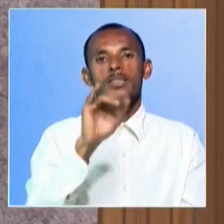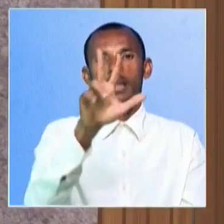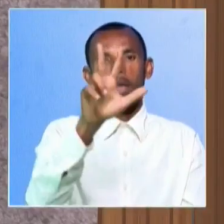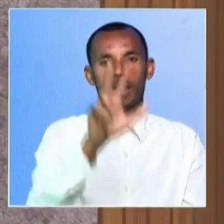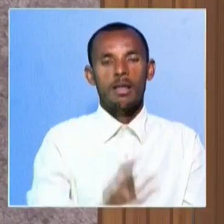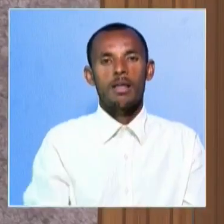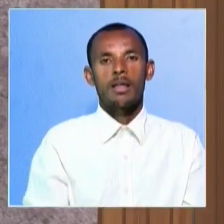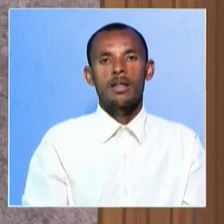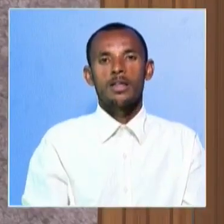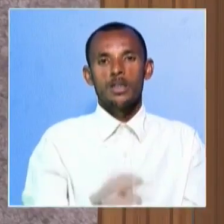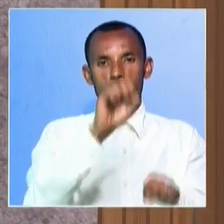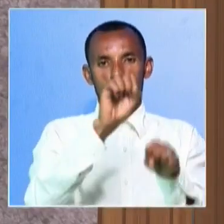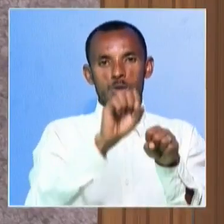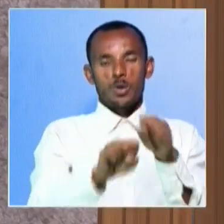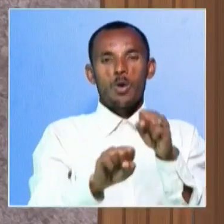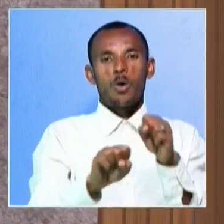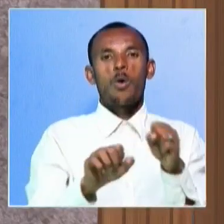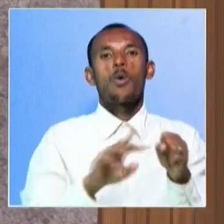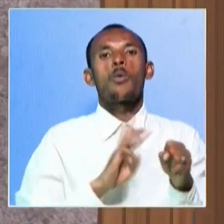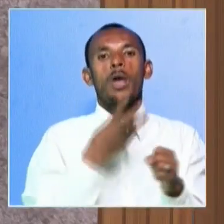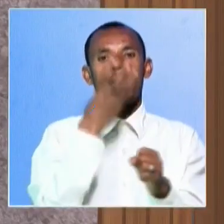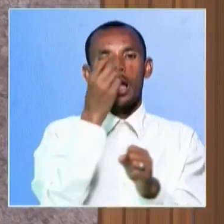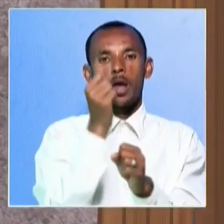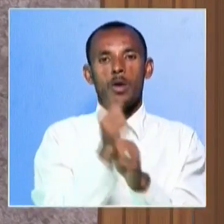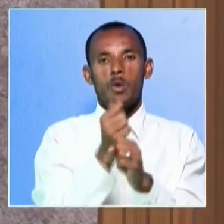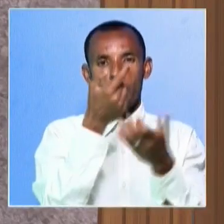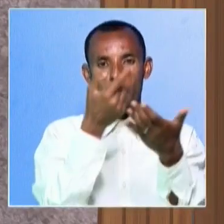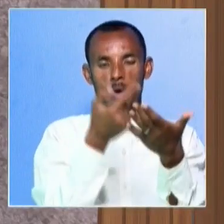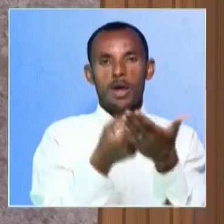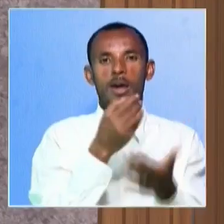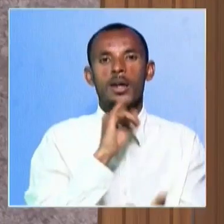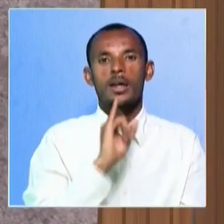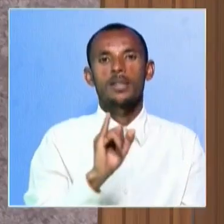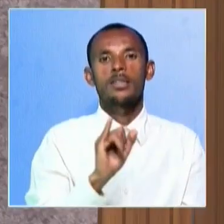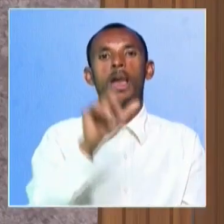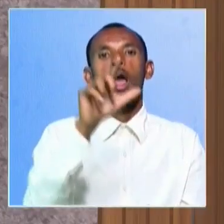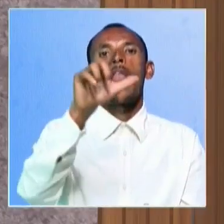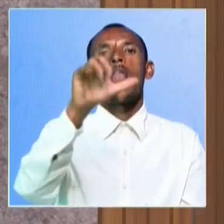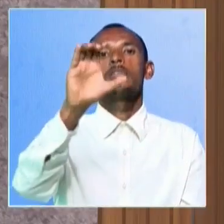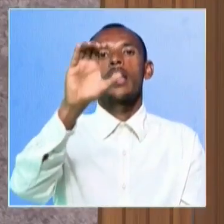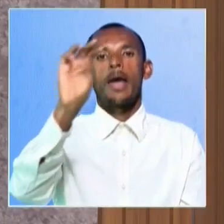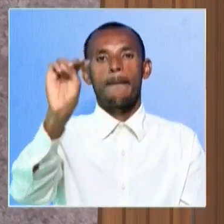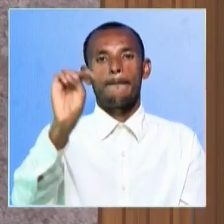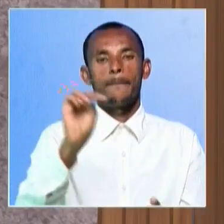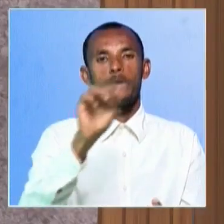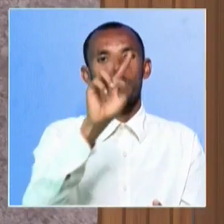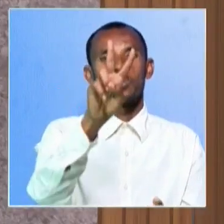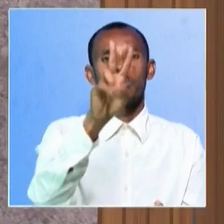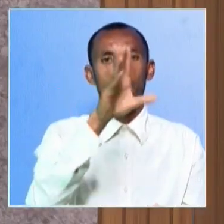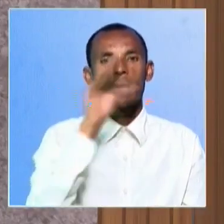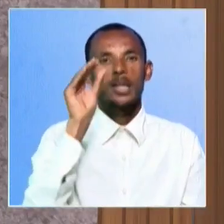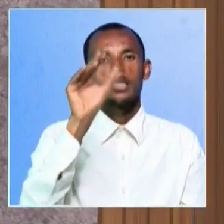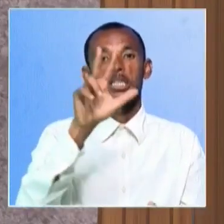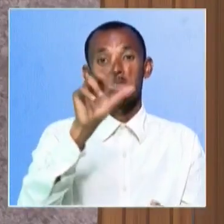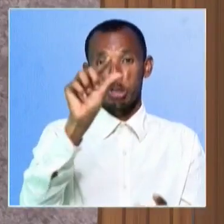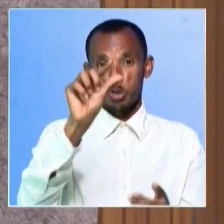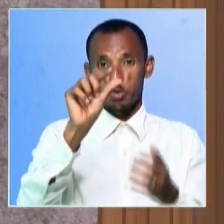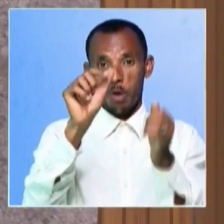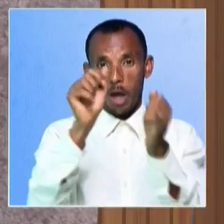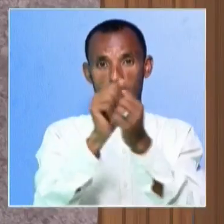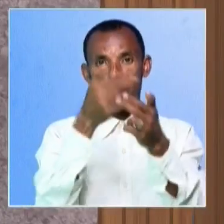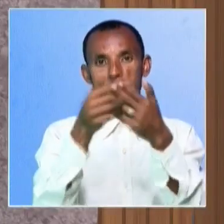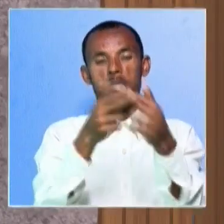3. So what you need to do here is you need to take the LCM of 2 and 3. Okay? The first thing